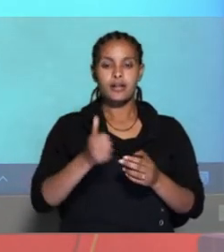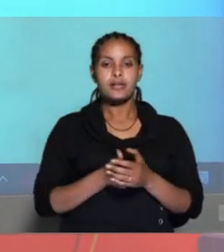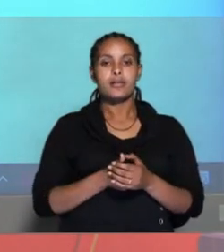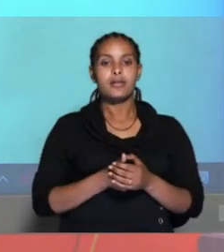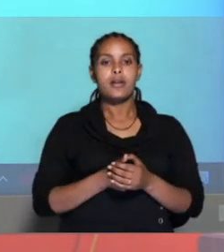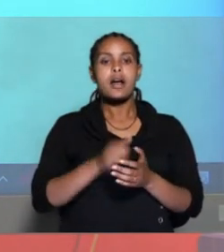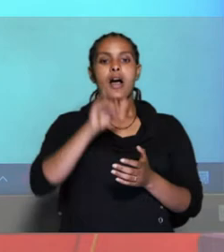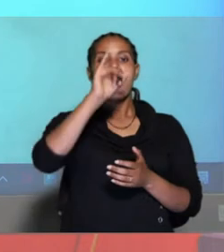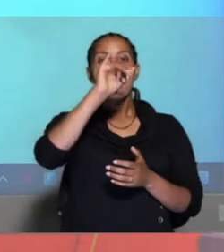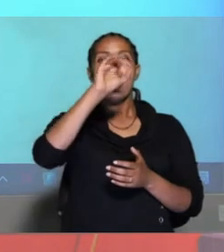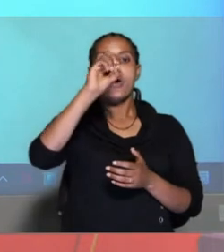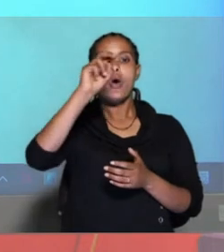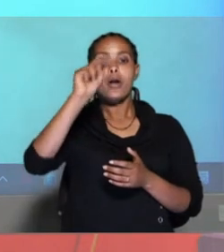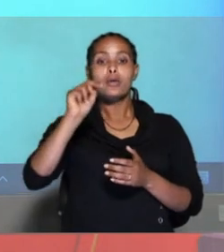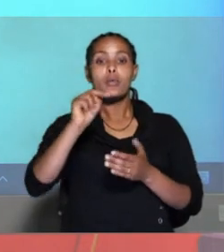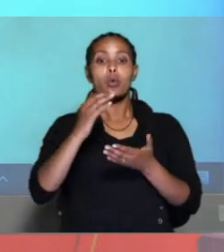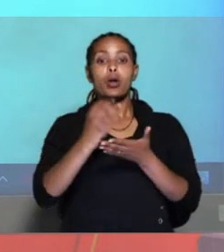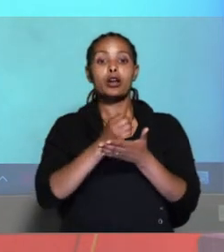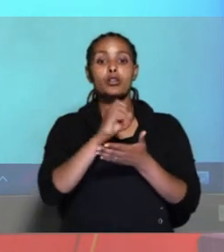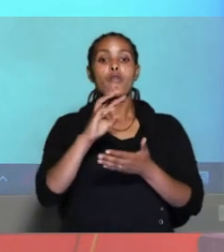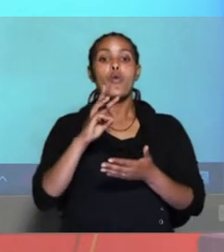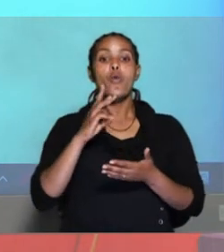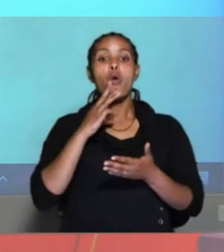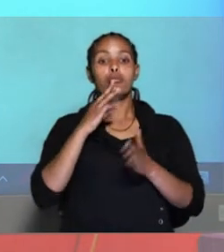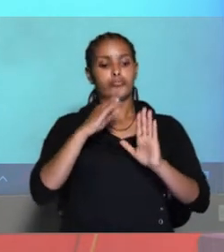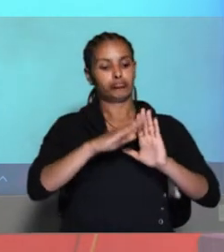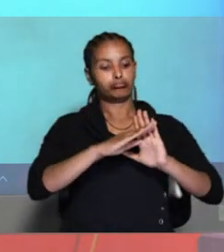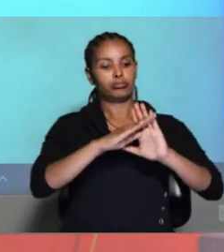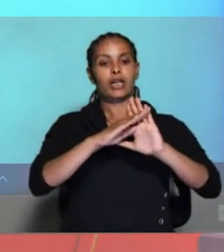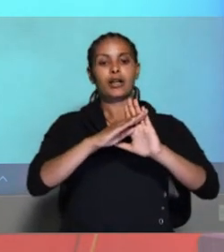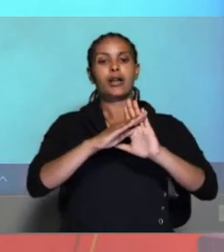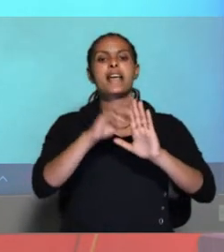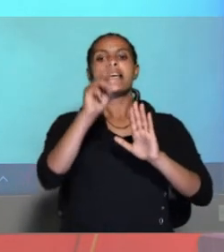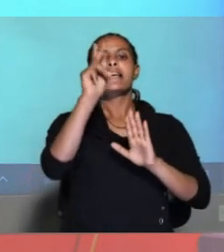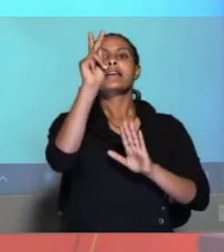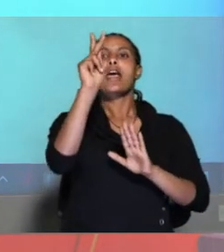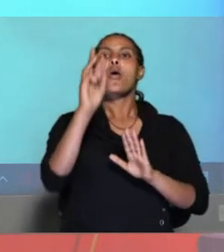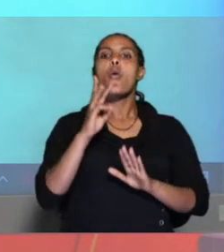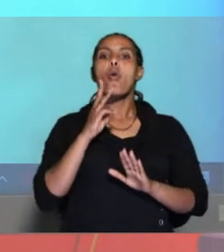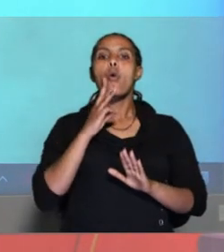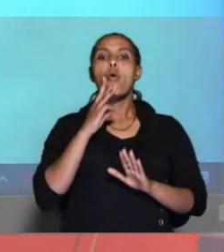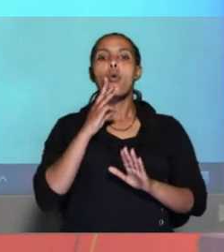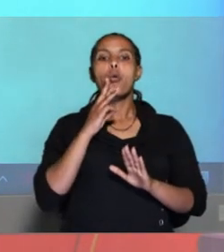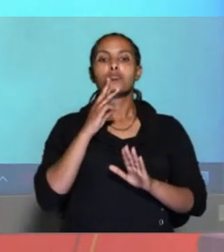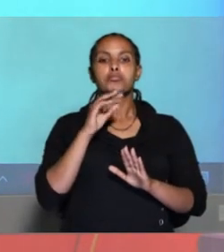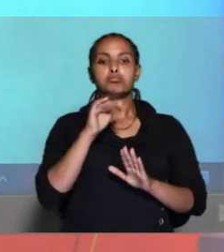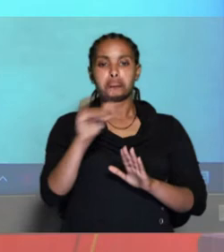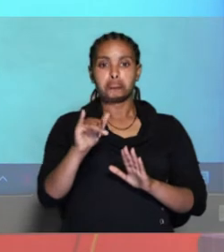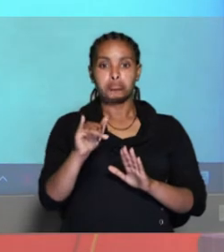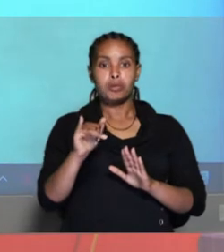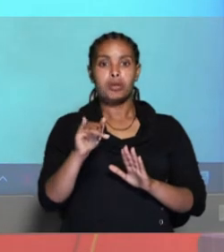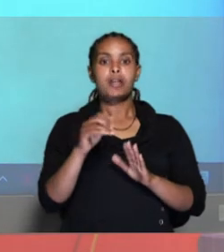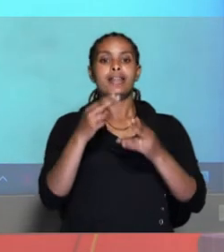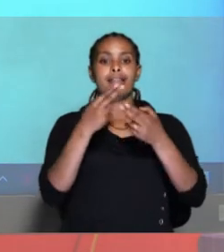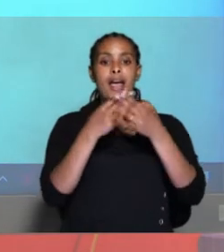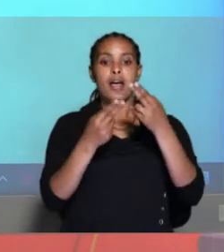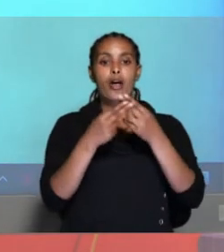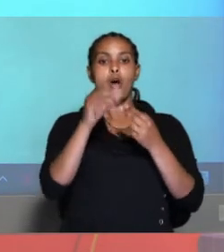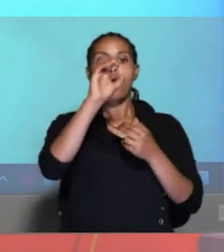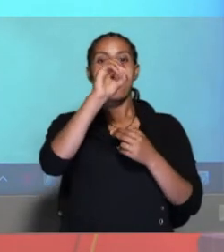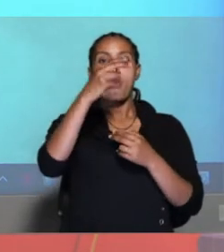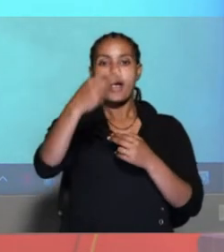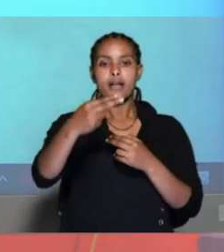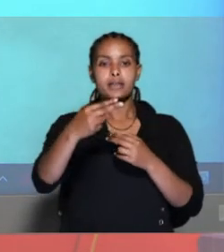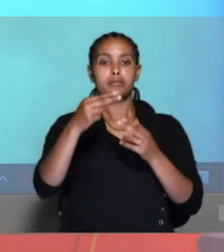The ion products of water, denoted by the symbol K water, equal hydronium ion concentration times OH